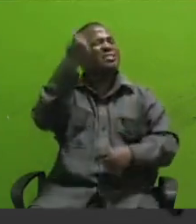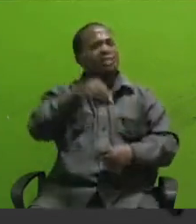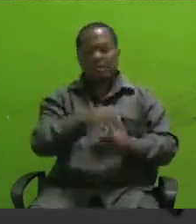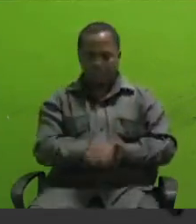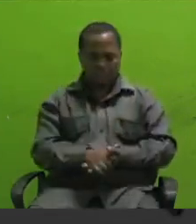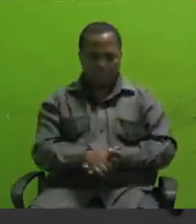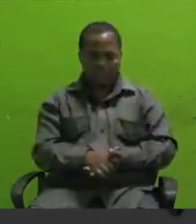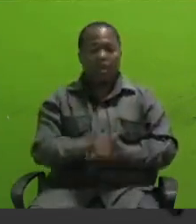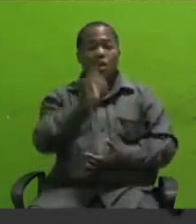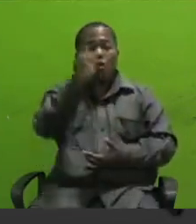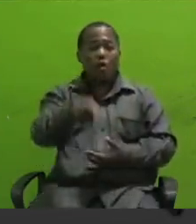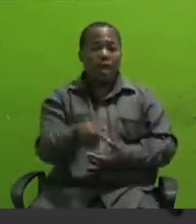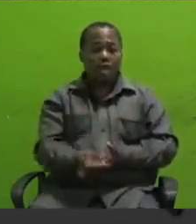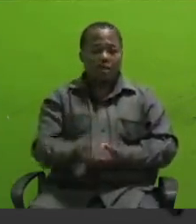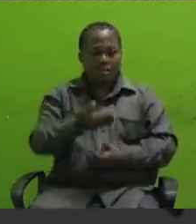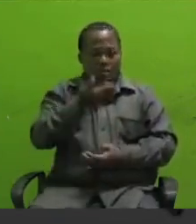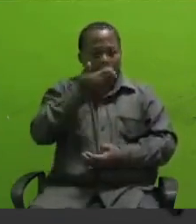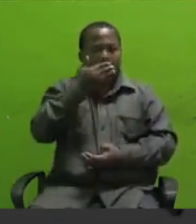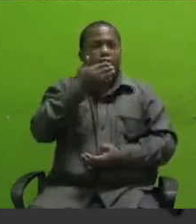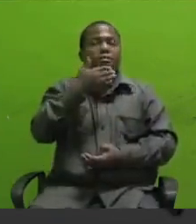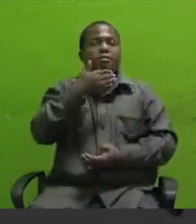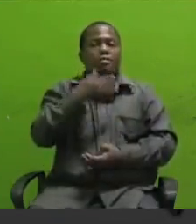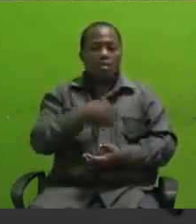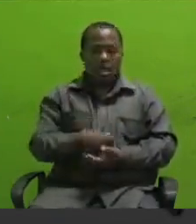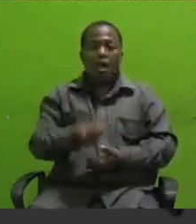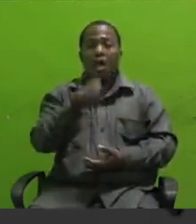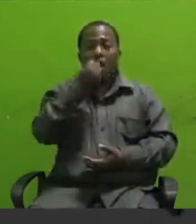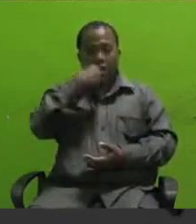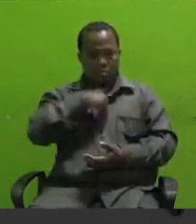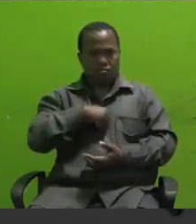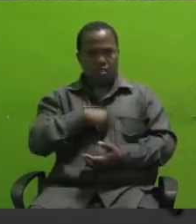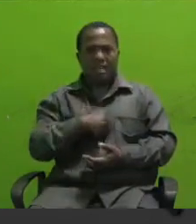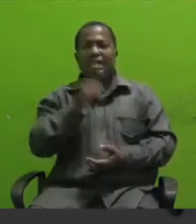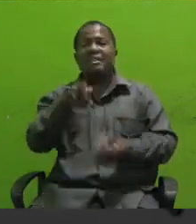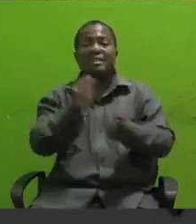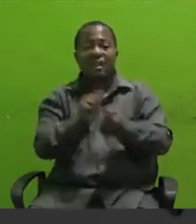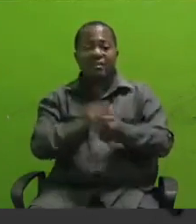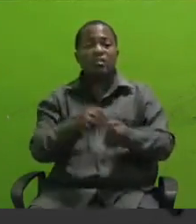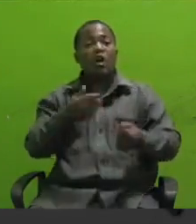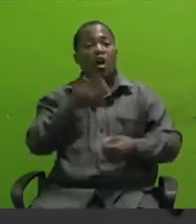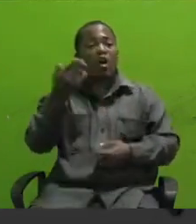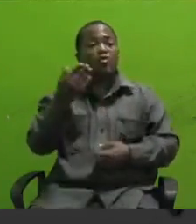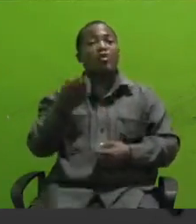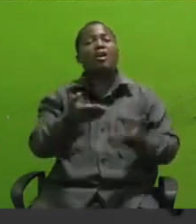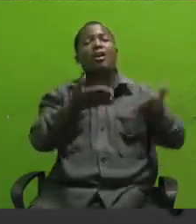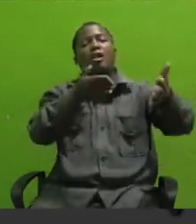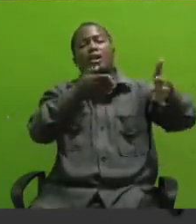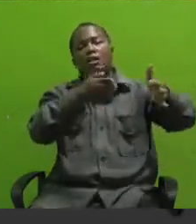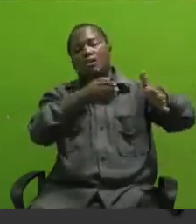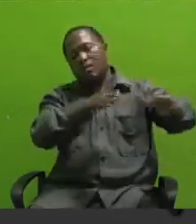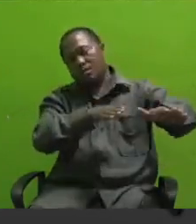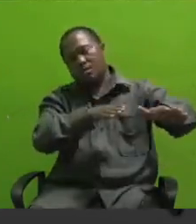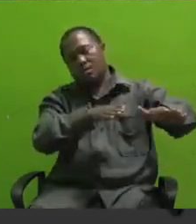when inhaled and swallowed. The substance also can kill a short